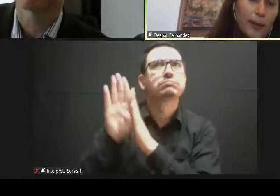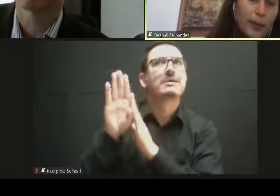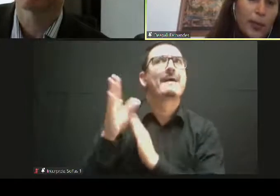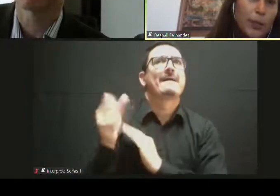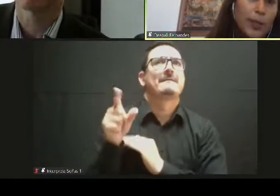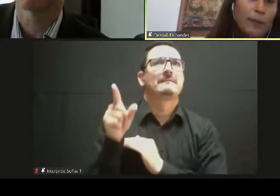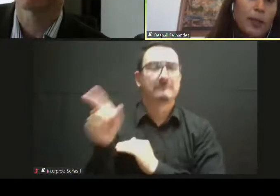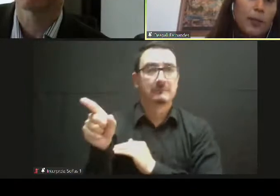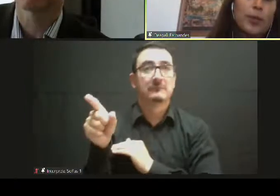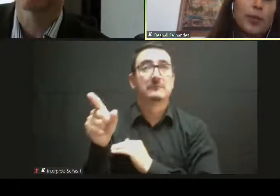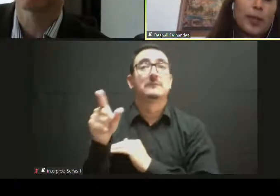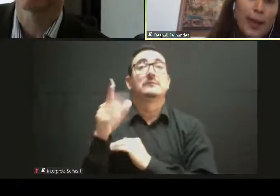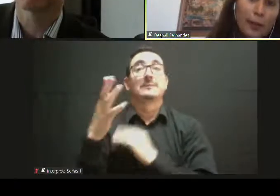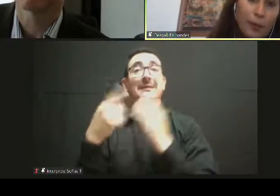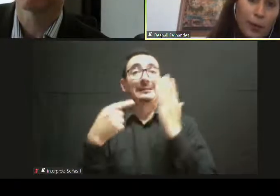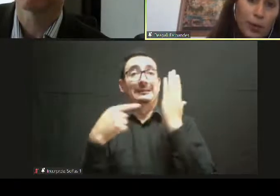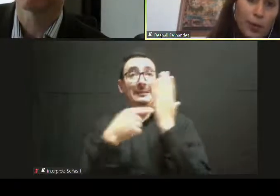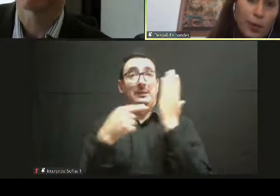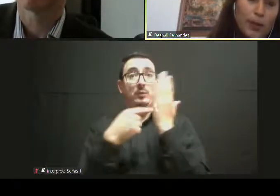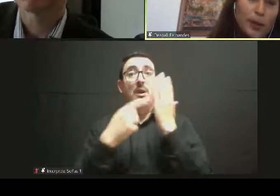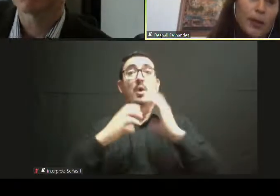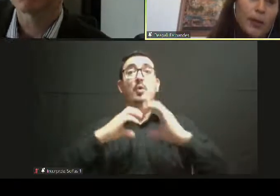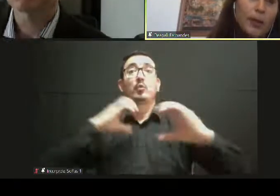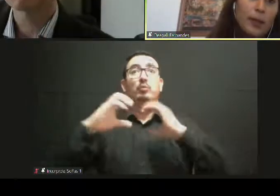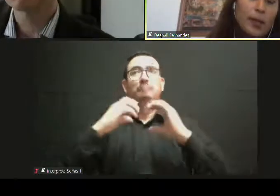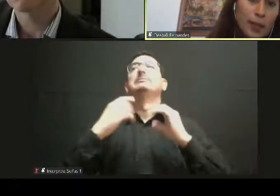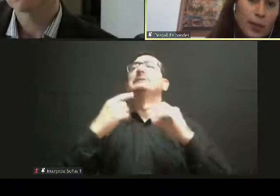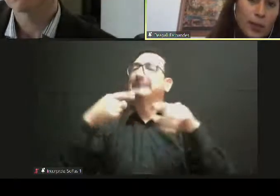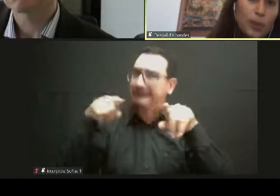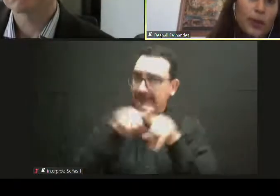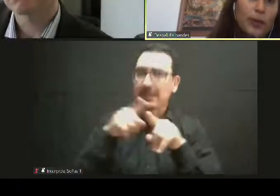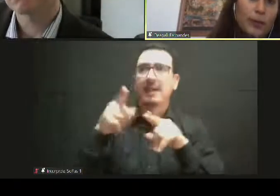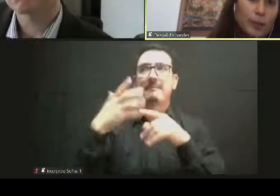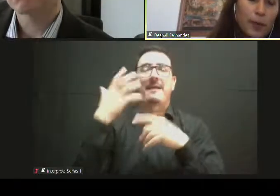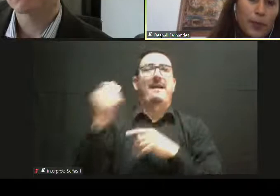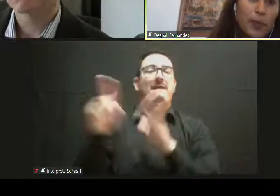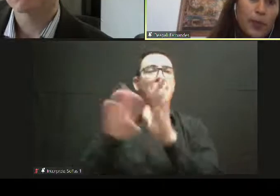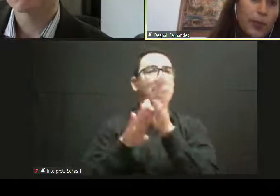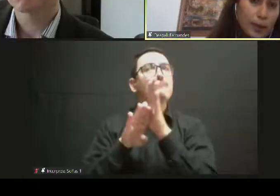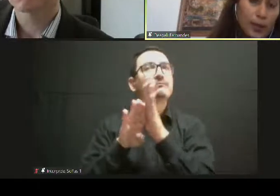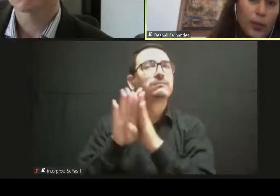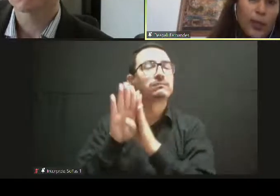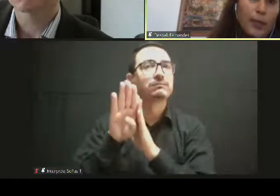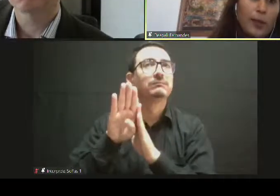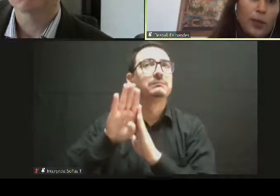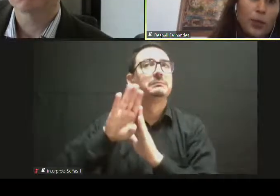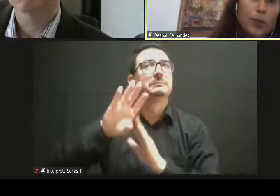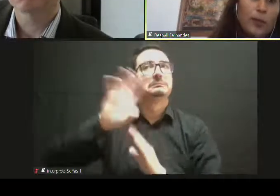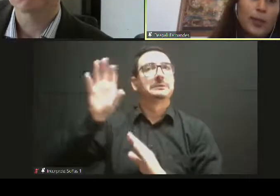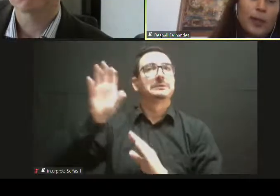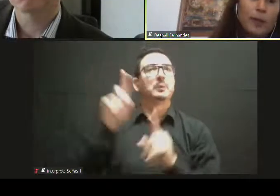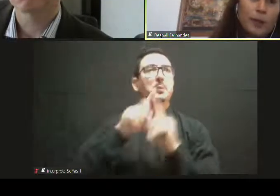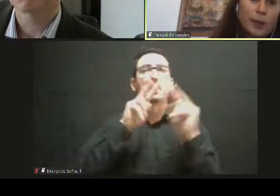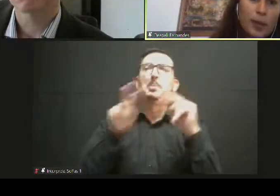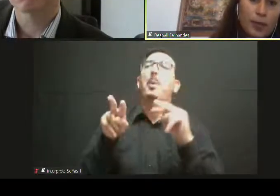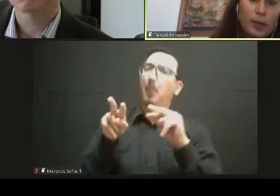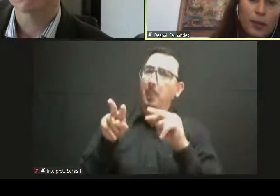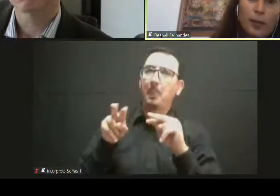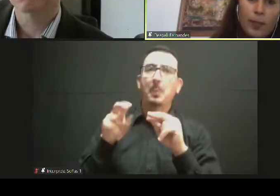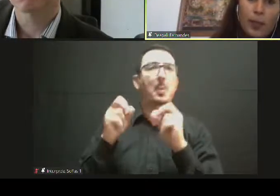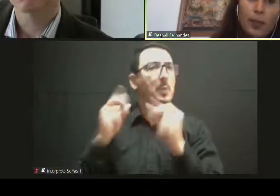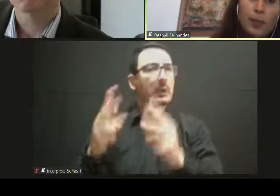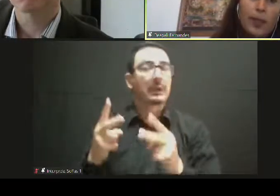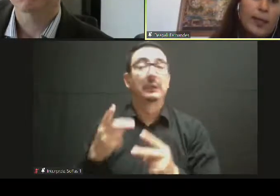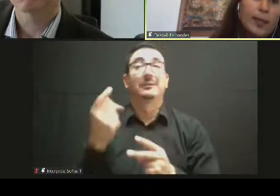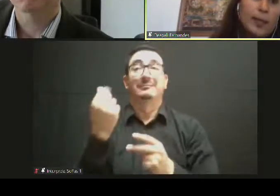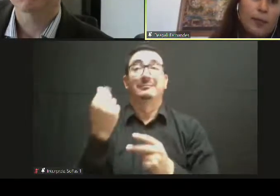And here we have the countries that have an interest in the industry, that have developed, Kenya, Nigeria, South Africa, that have